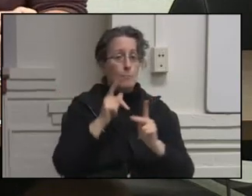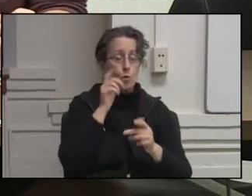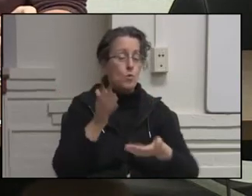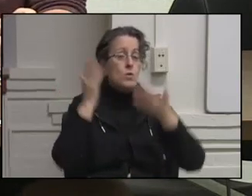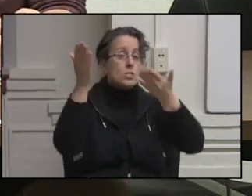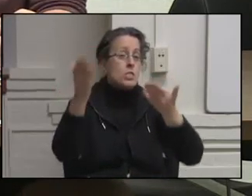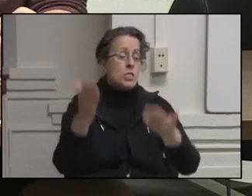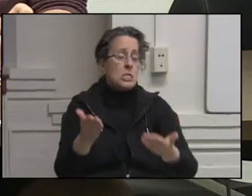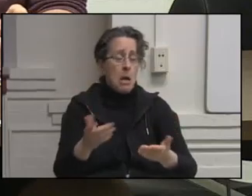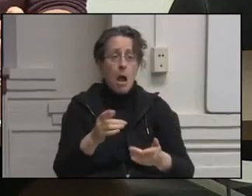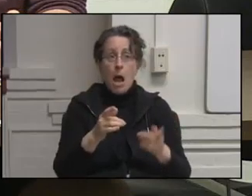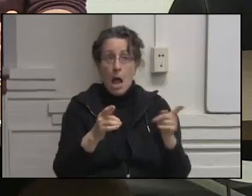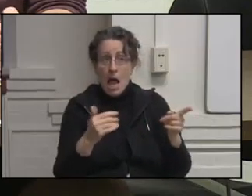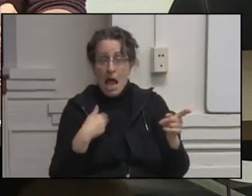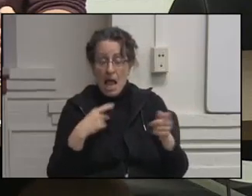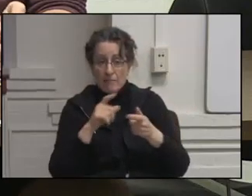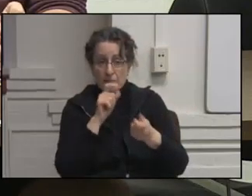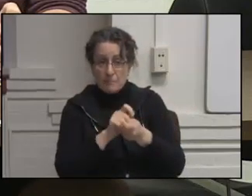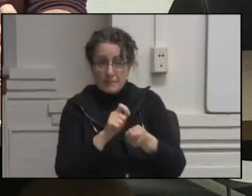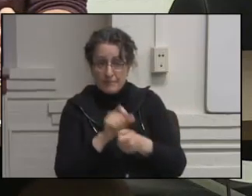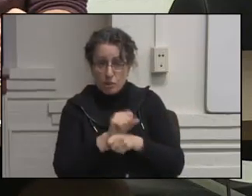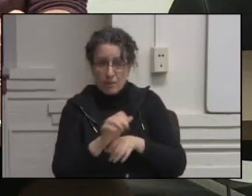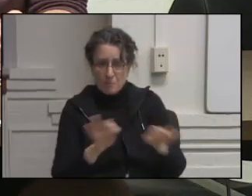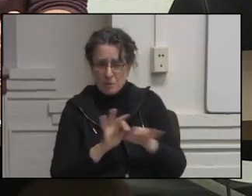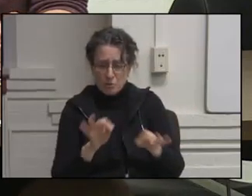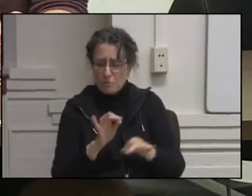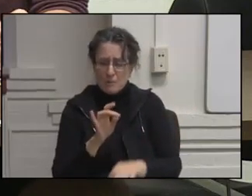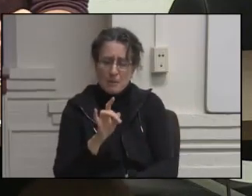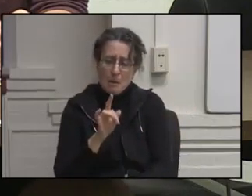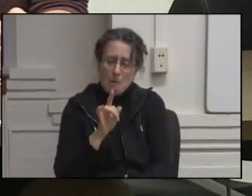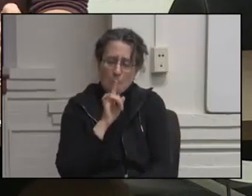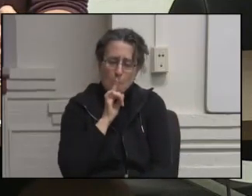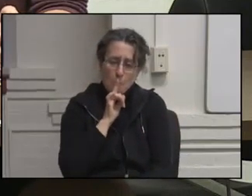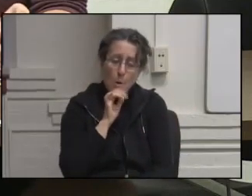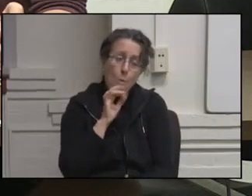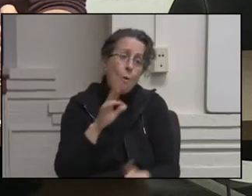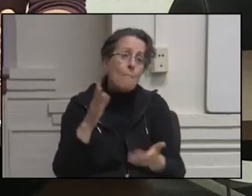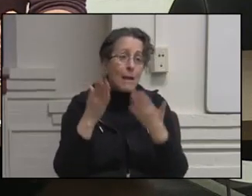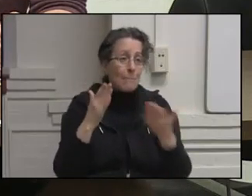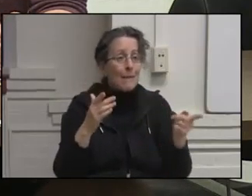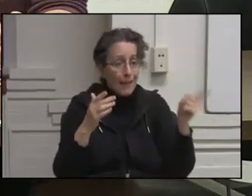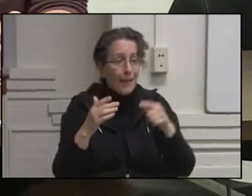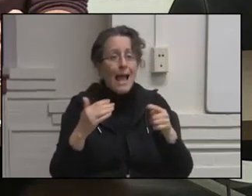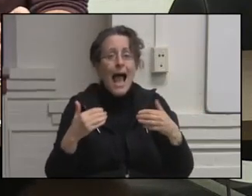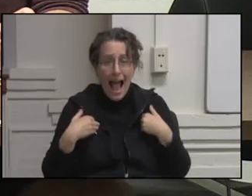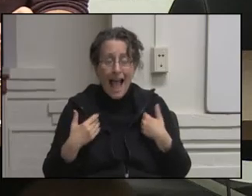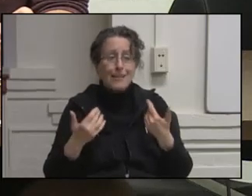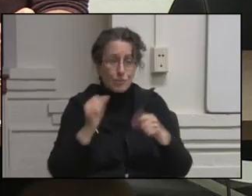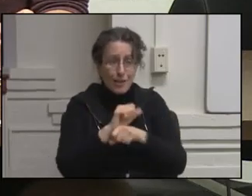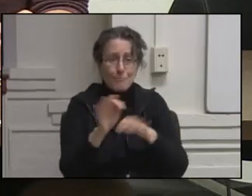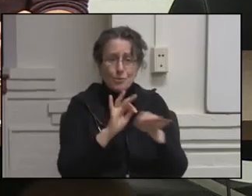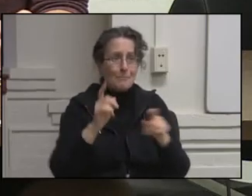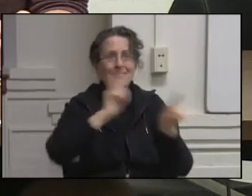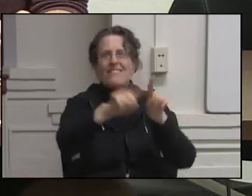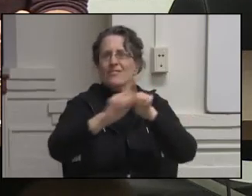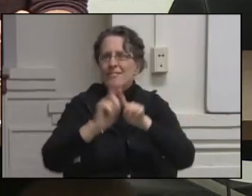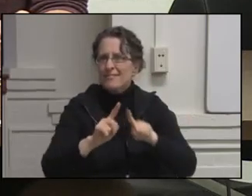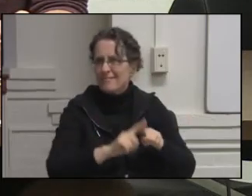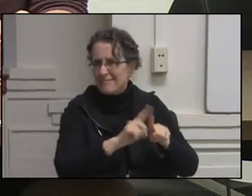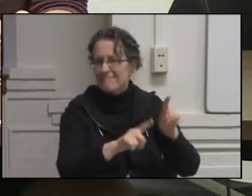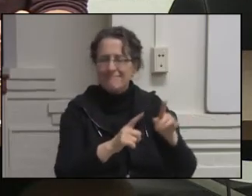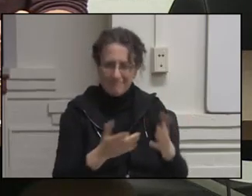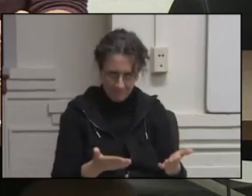job descriptions in mind. They probably all didn't have the same job description in mind. But I think what they all agreed on was that they wanted